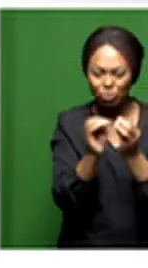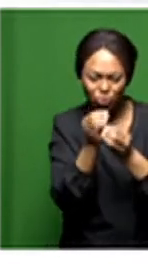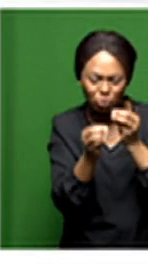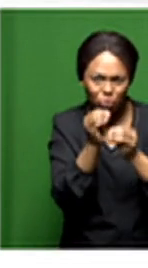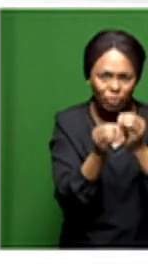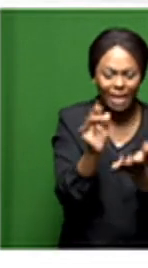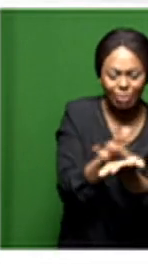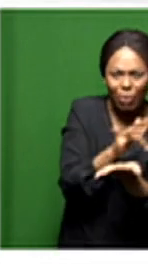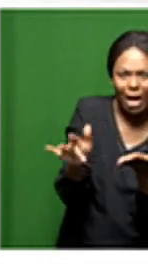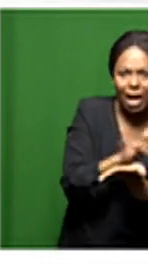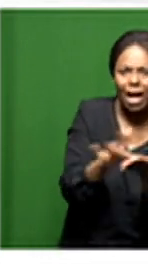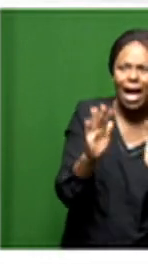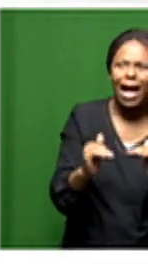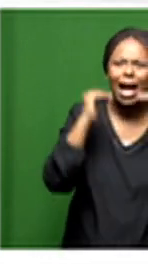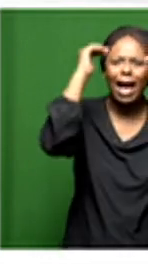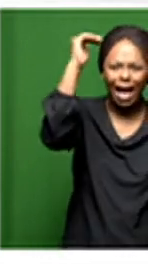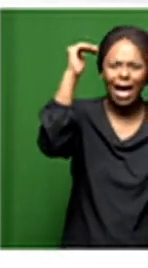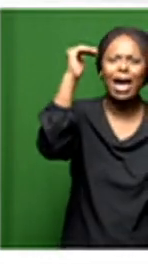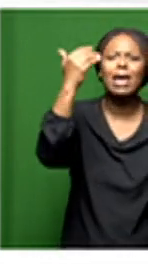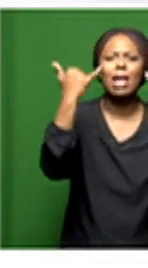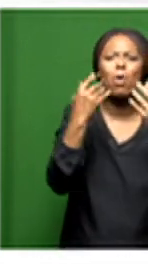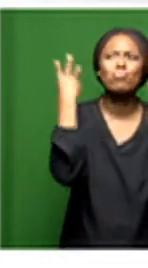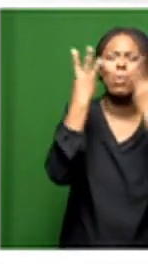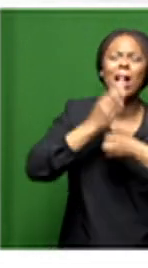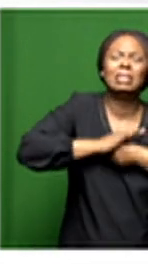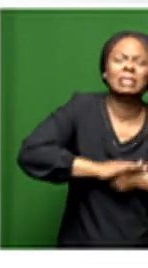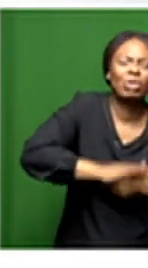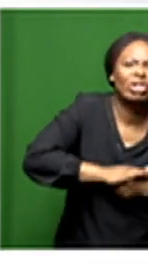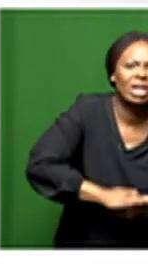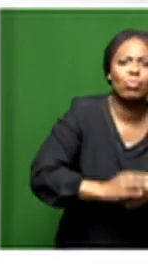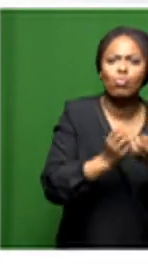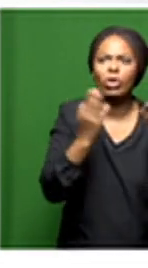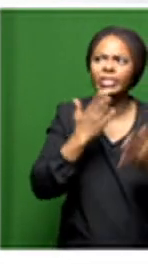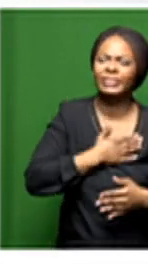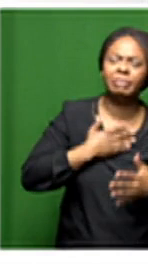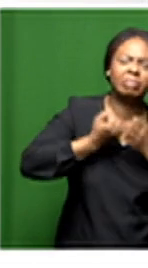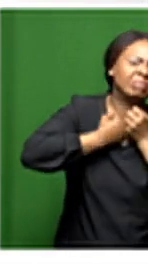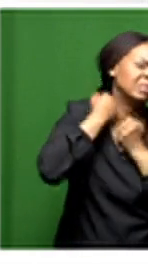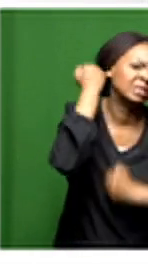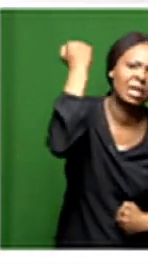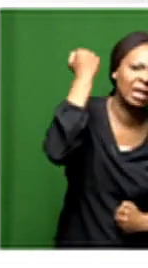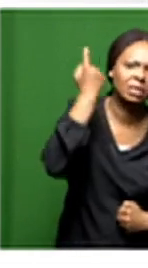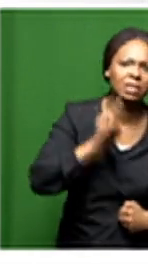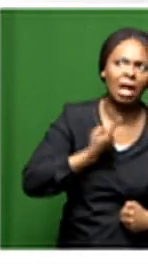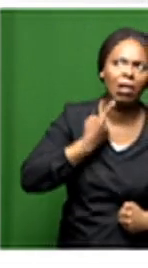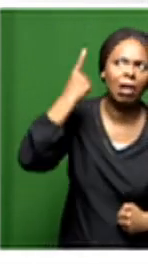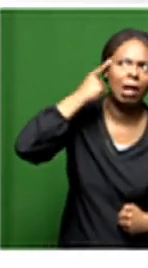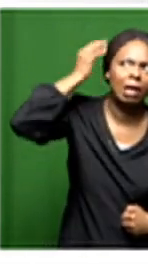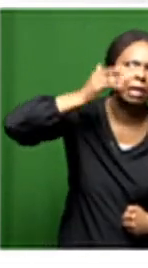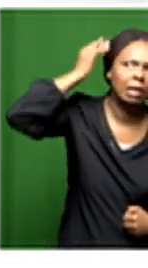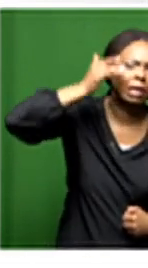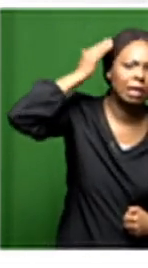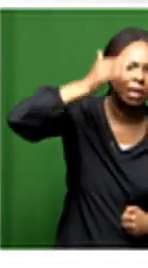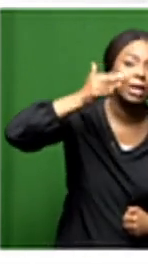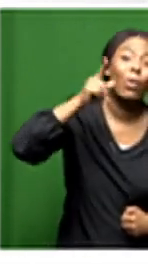a highest rate of depression, suicidal thoughts, and a whole lot of things. So the number one fuel